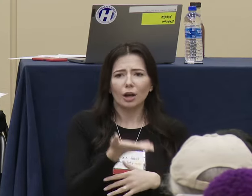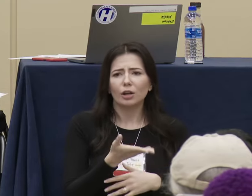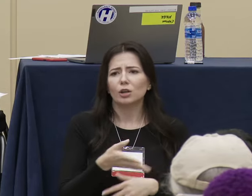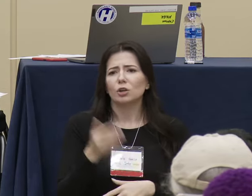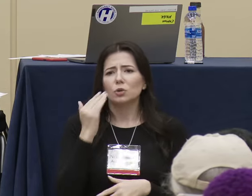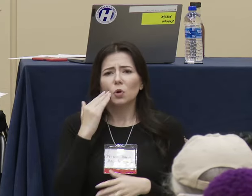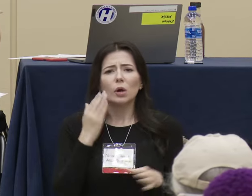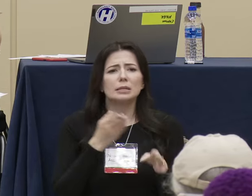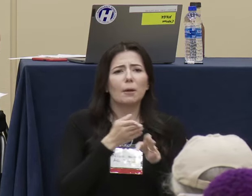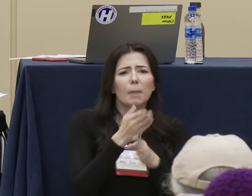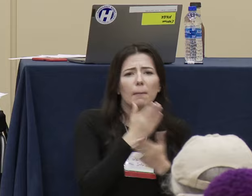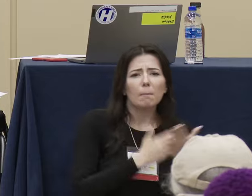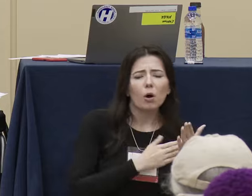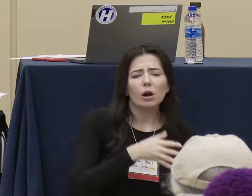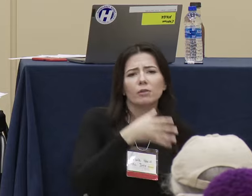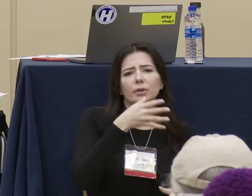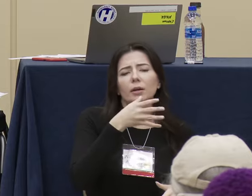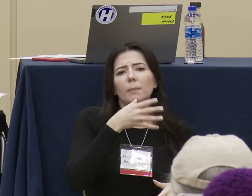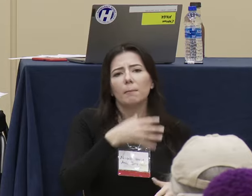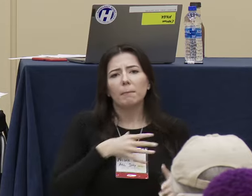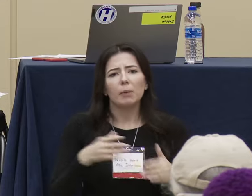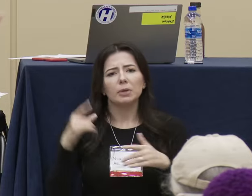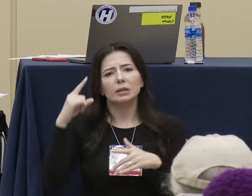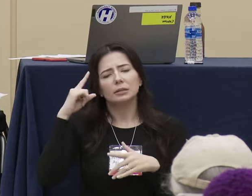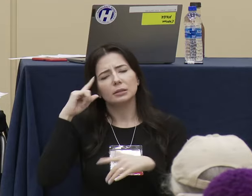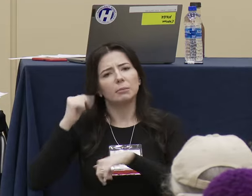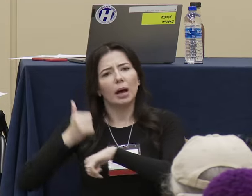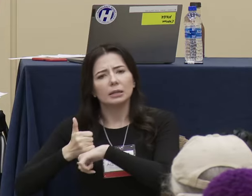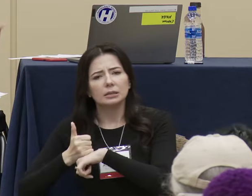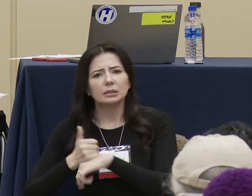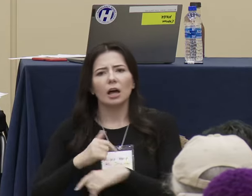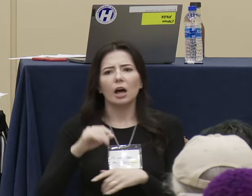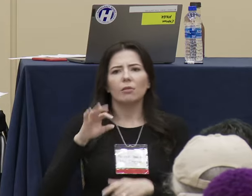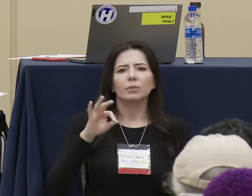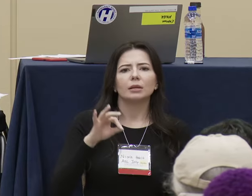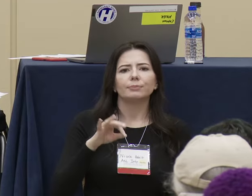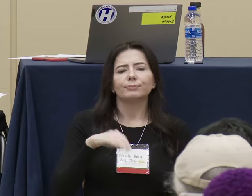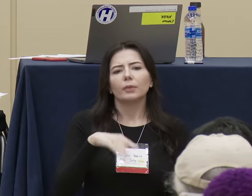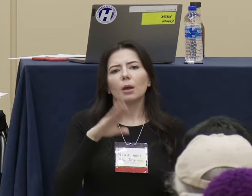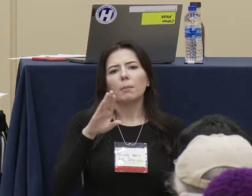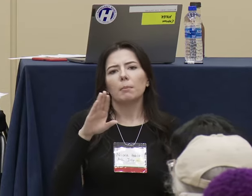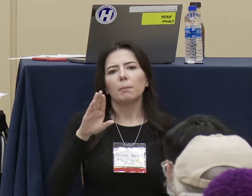This is the core of Black Lives Matter, right? In order for Black Lives Matter,